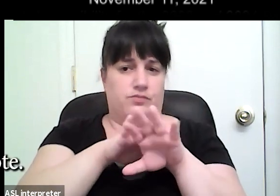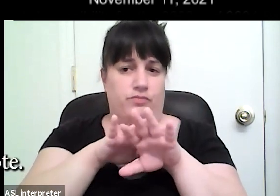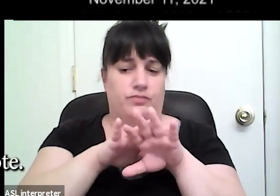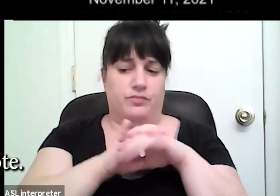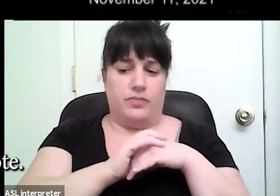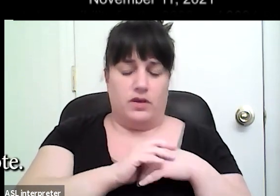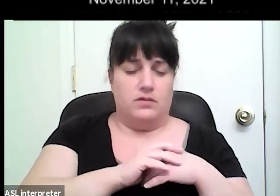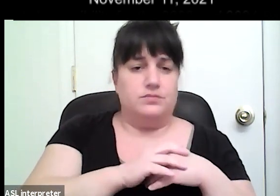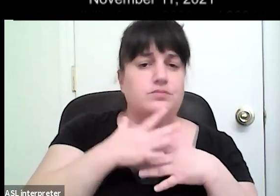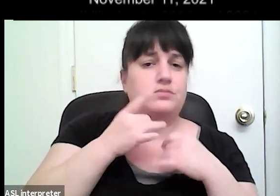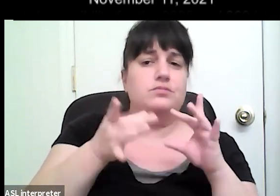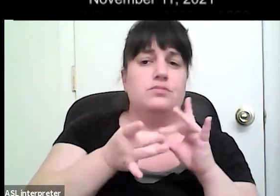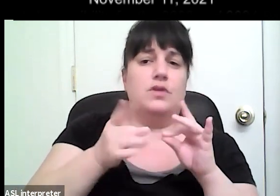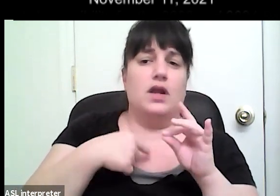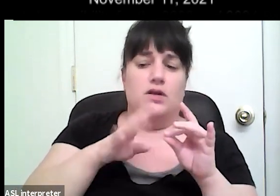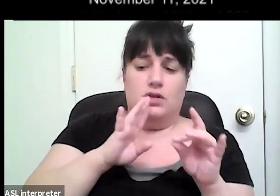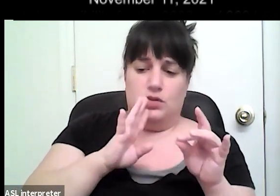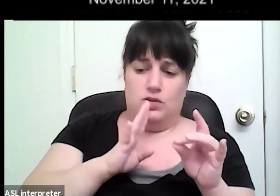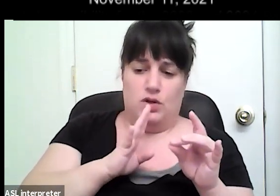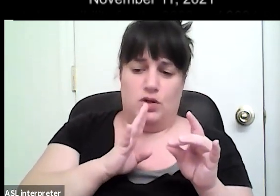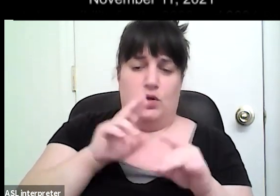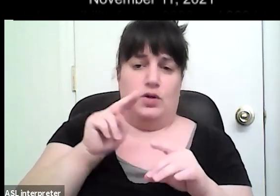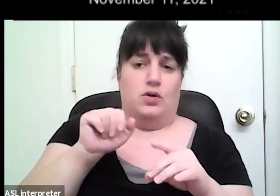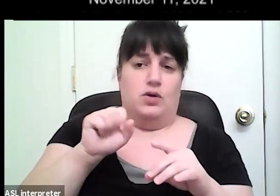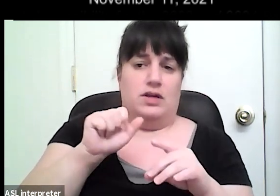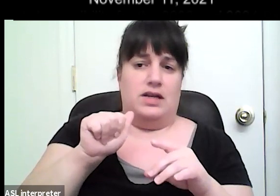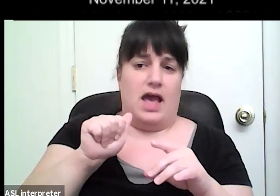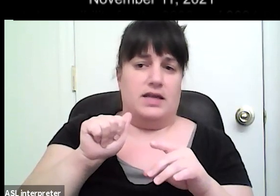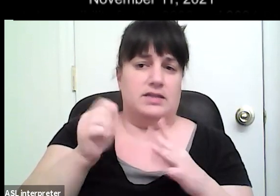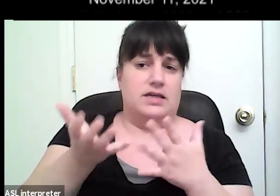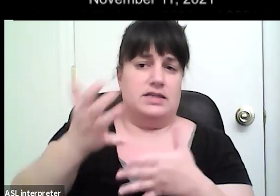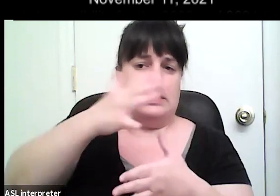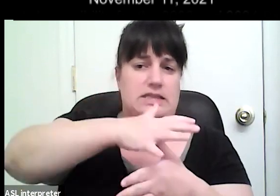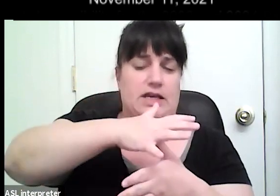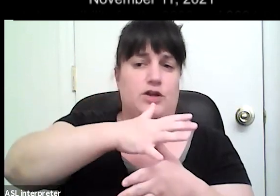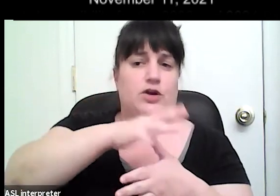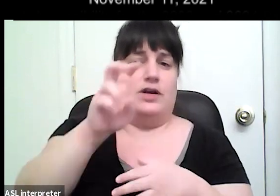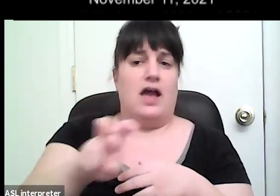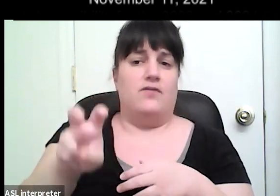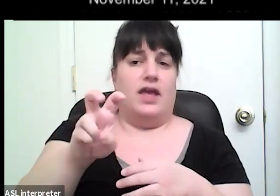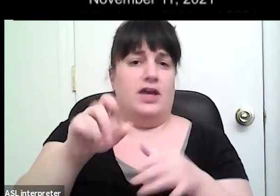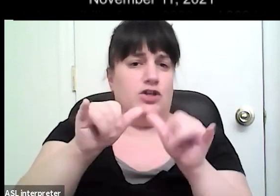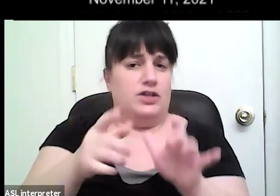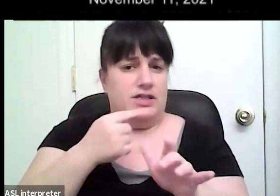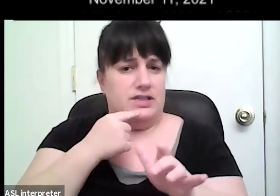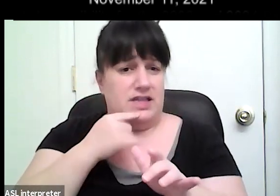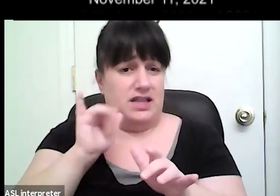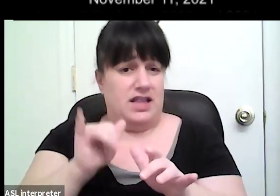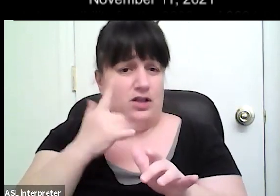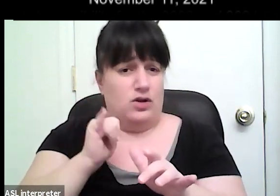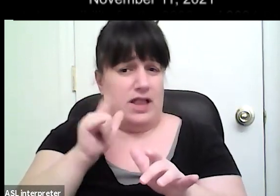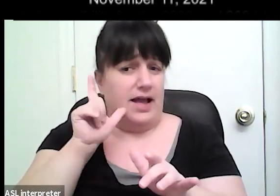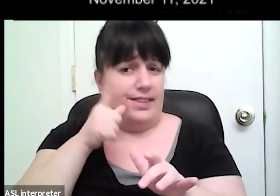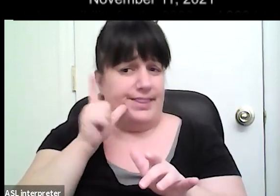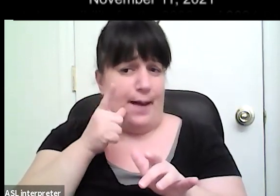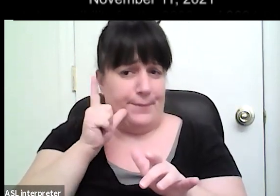this interesting anecdote. I spoke to the NASA senior navigation engineer, and I said, "Well, does Bennu look like a lemon?" And he